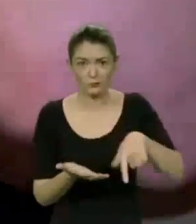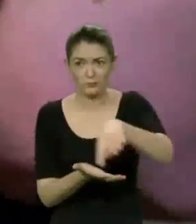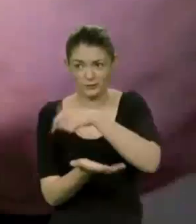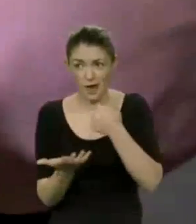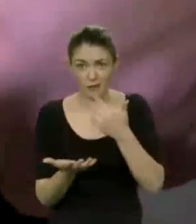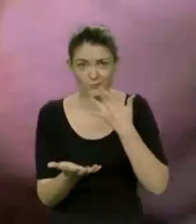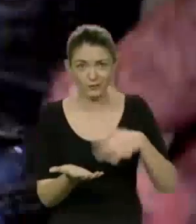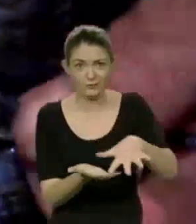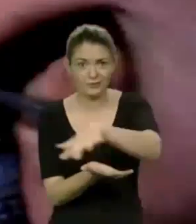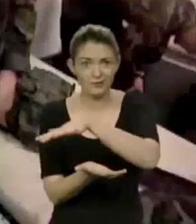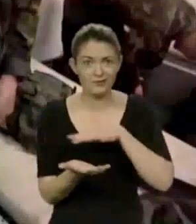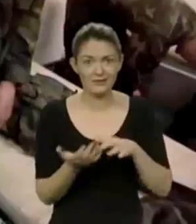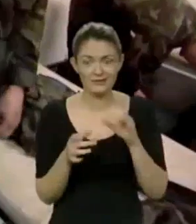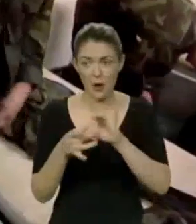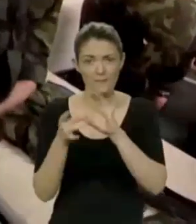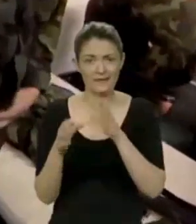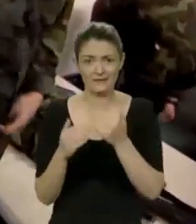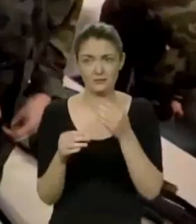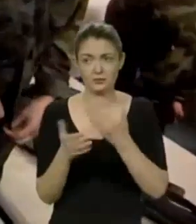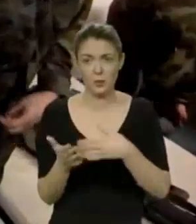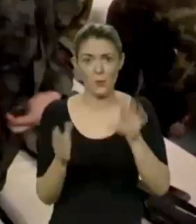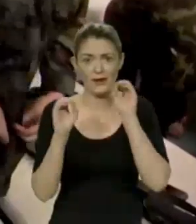Stay at home, kids. Get a good education. Go to college.